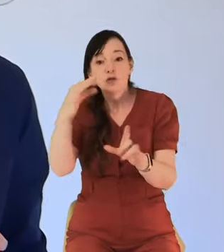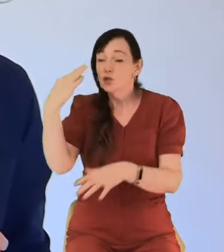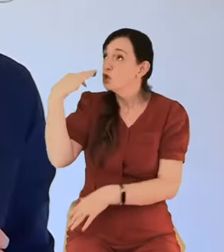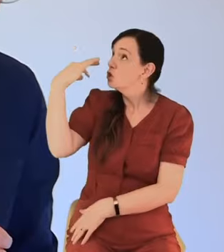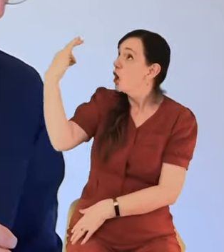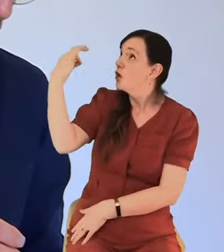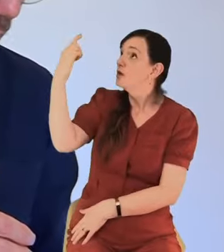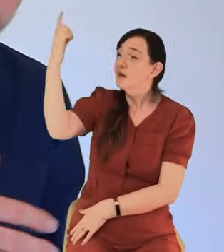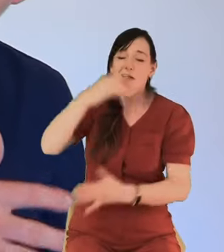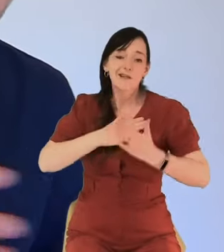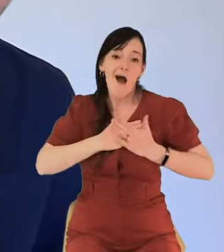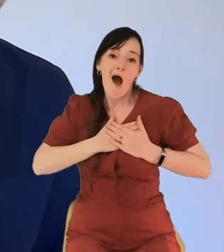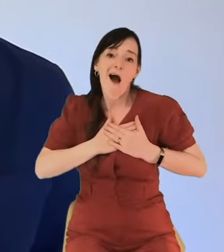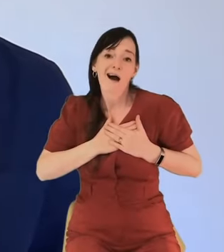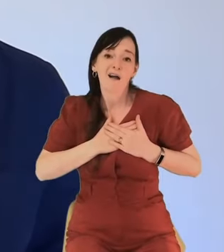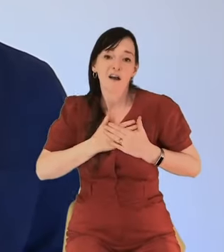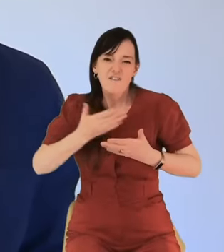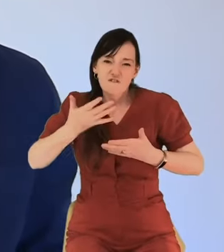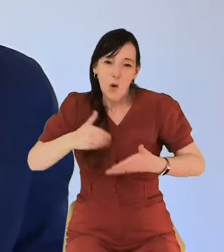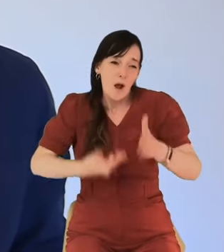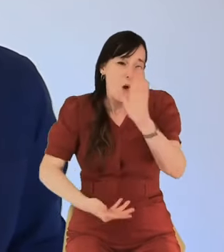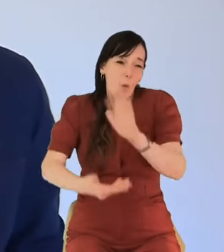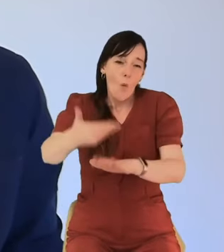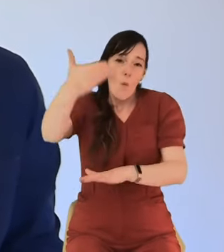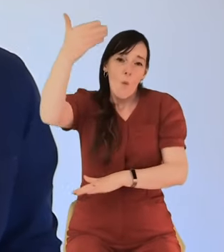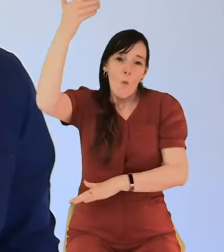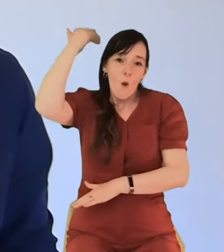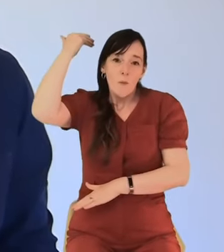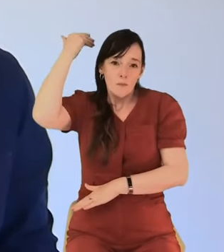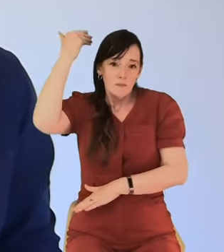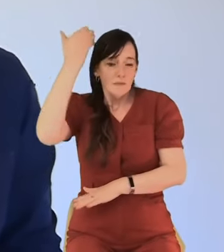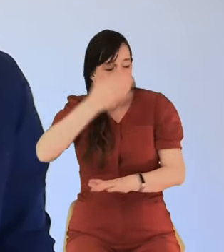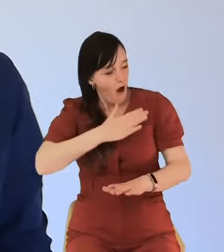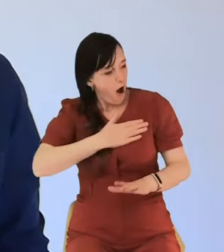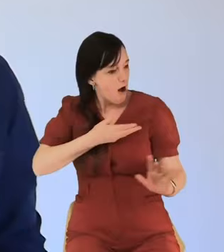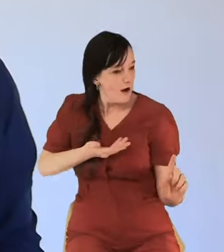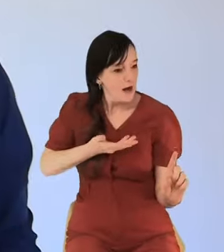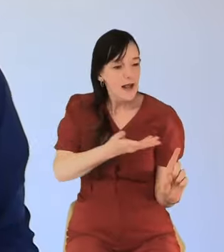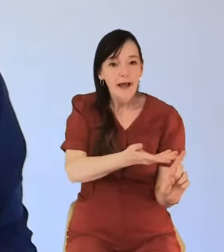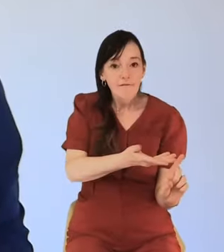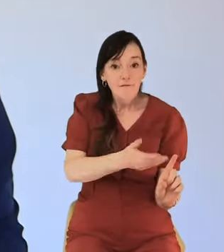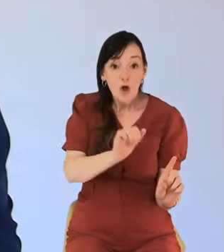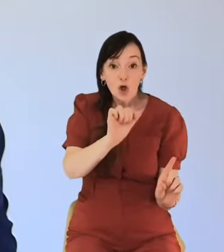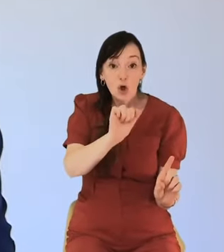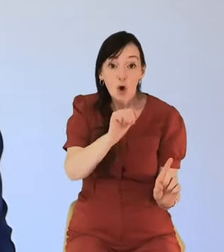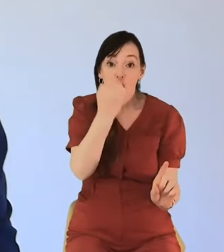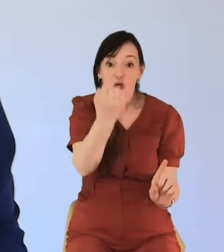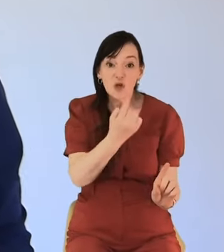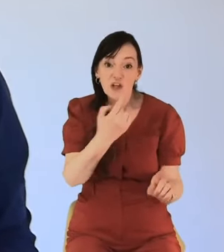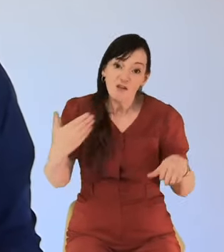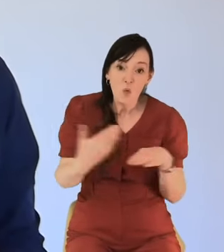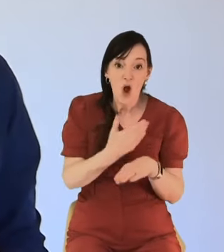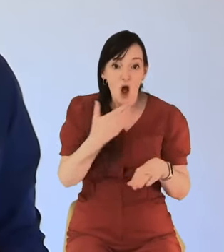you from the beginning. There's nothing you did to deserve